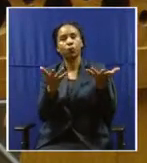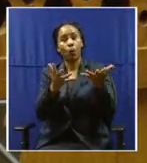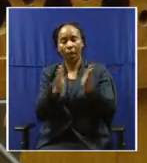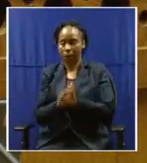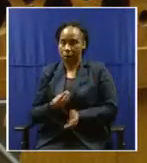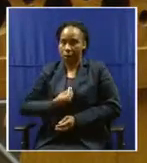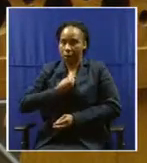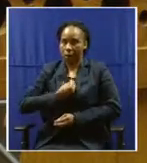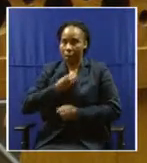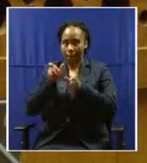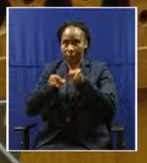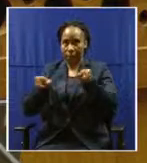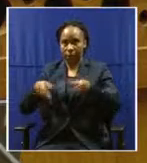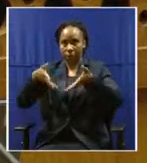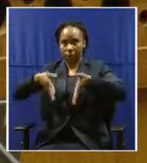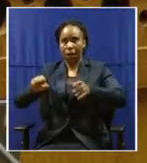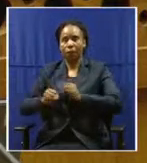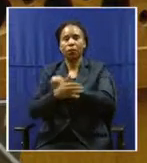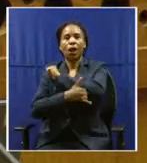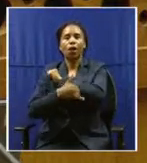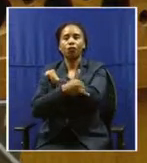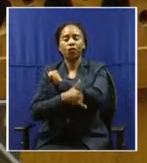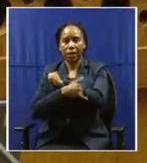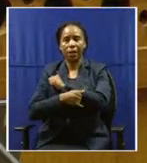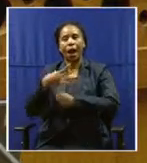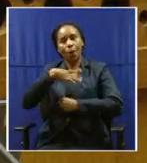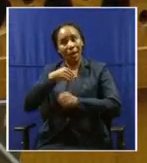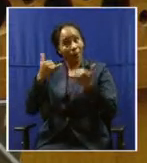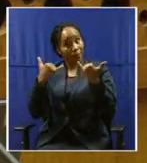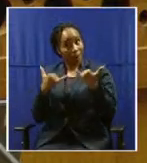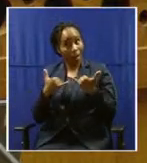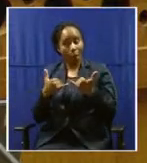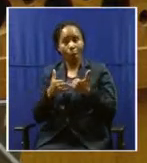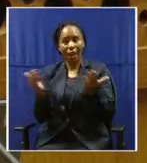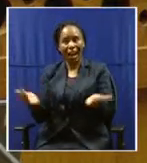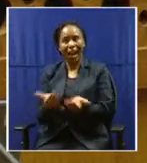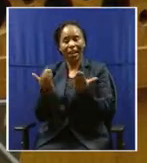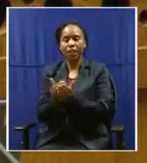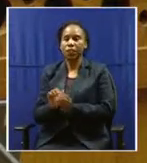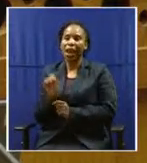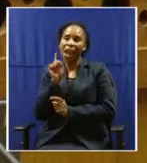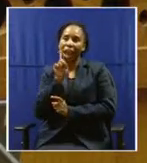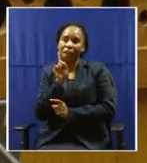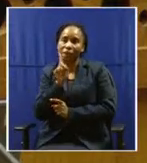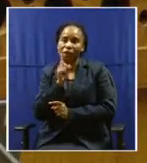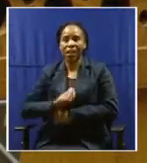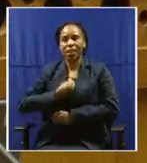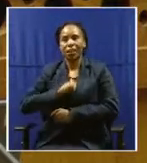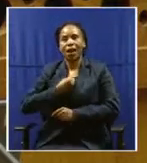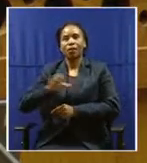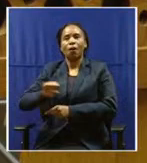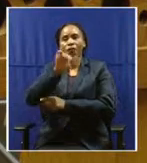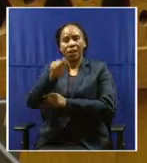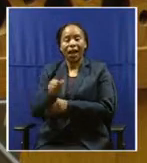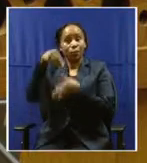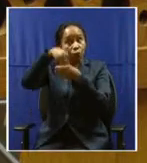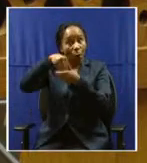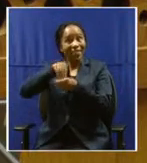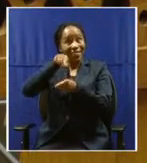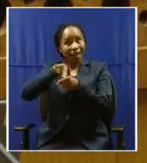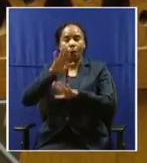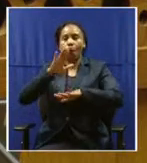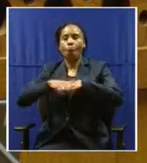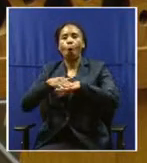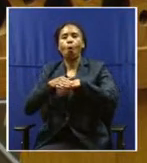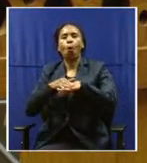country. I want to encourage every young South African to join the more than 1.2 million people